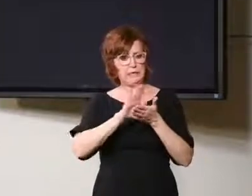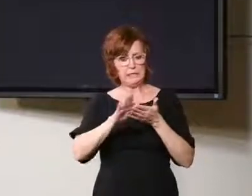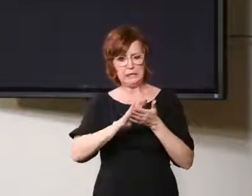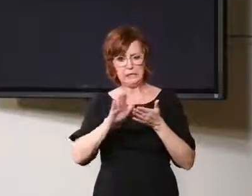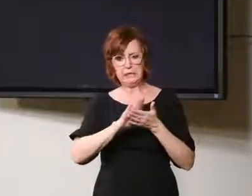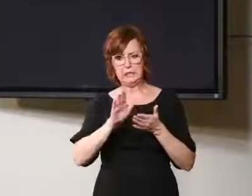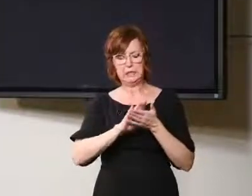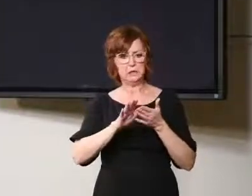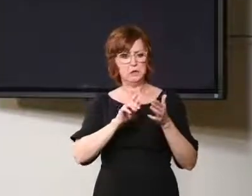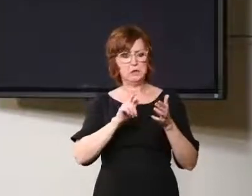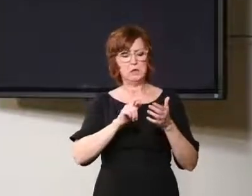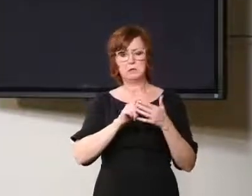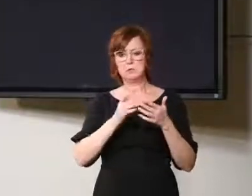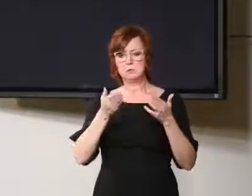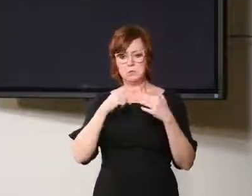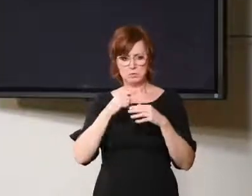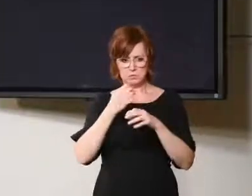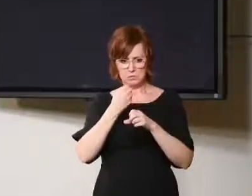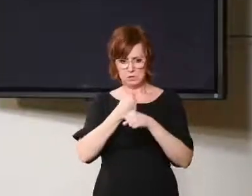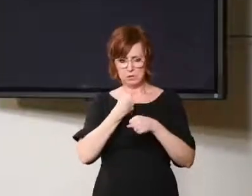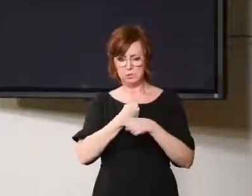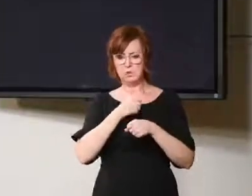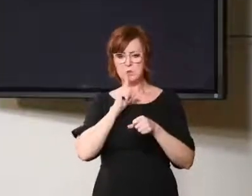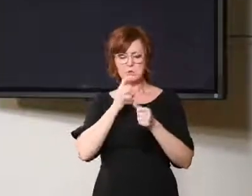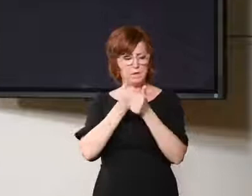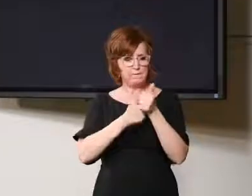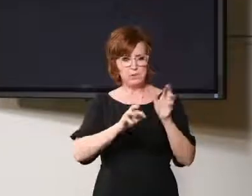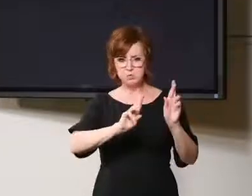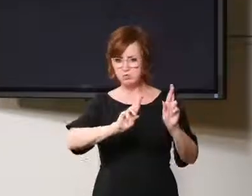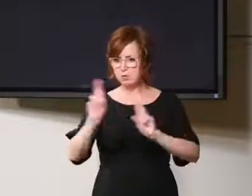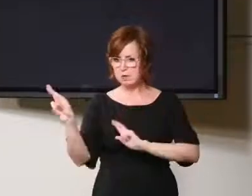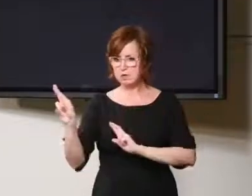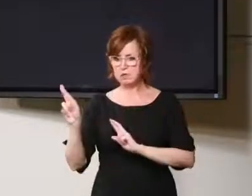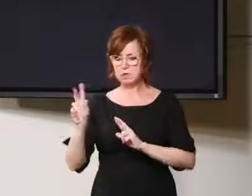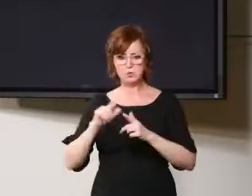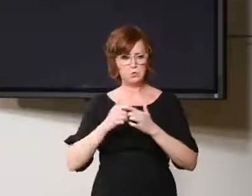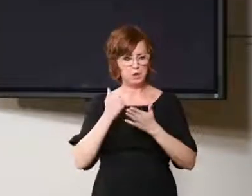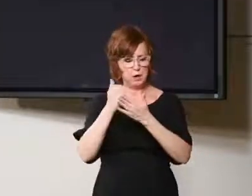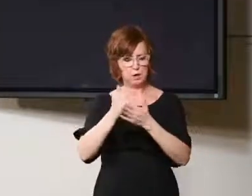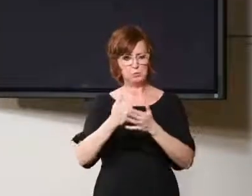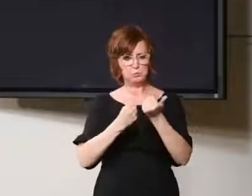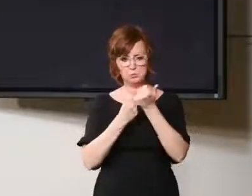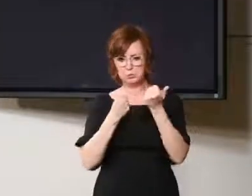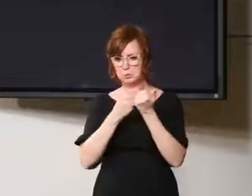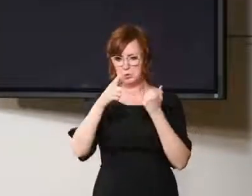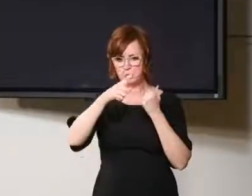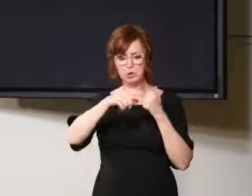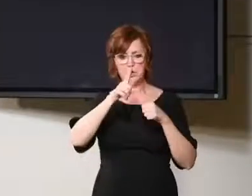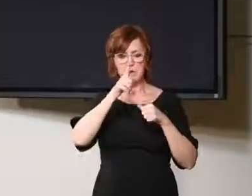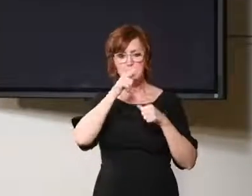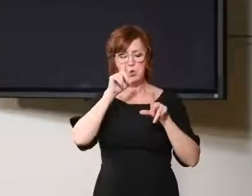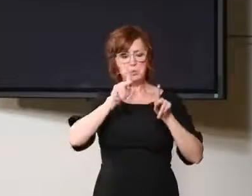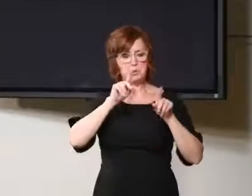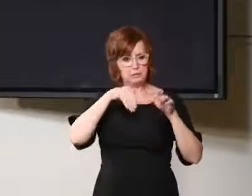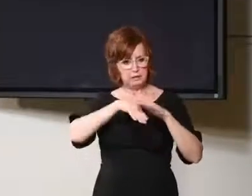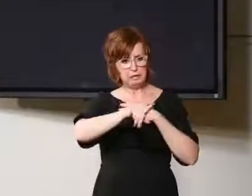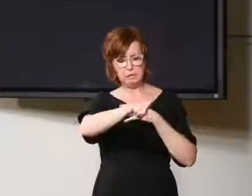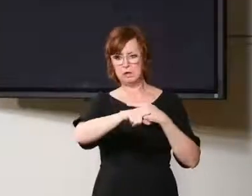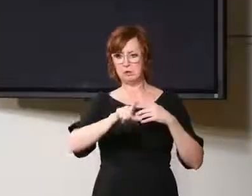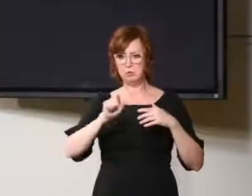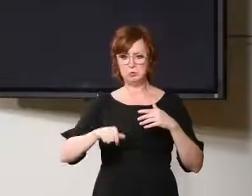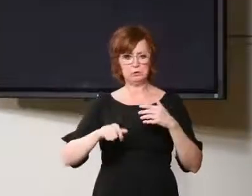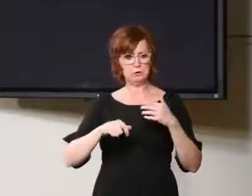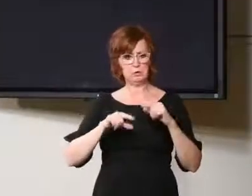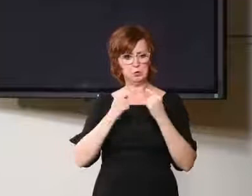be taking place in those shelters, to the supports that are being provided for those individuals that present themselves at a shelter. When